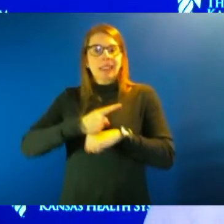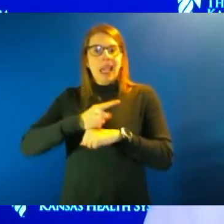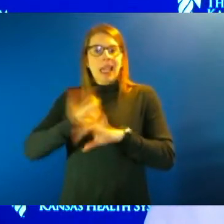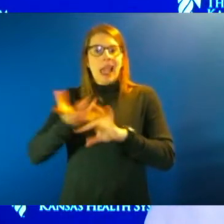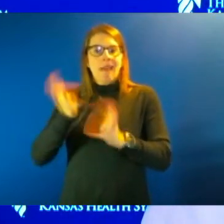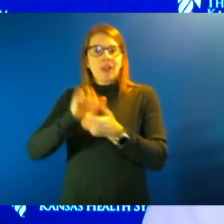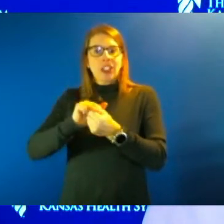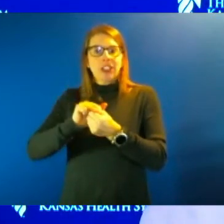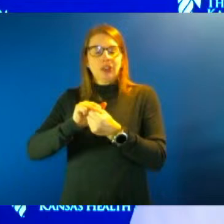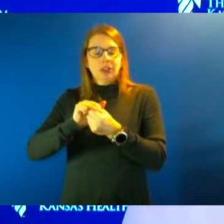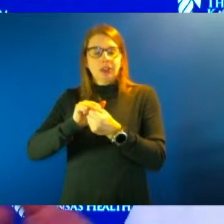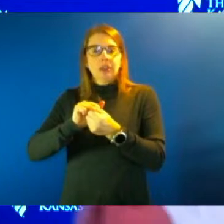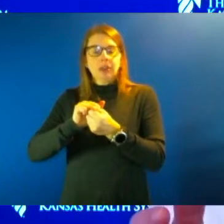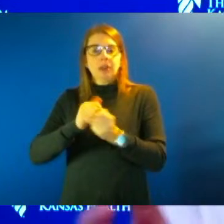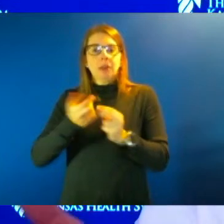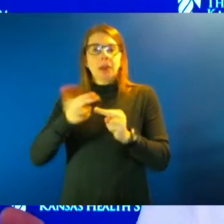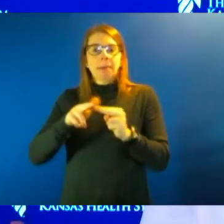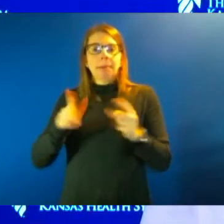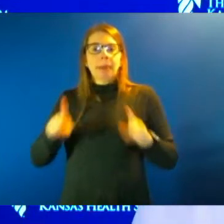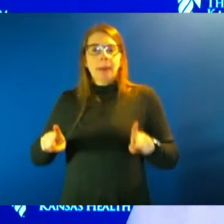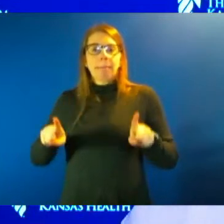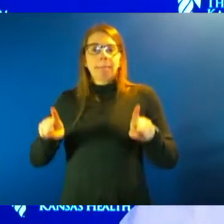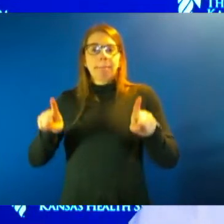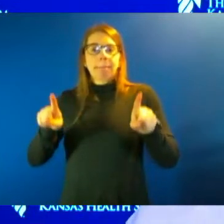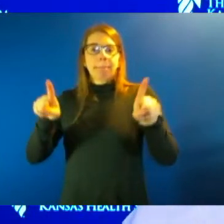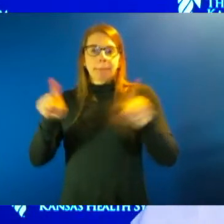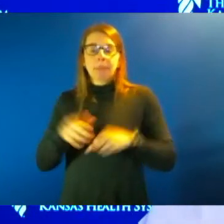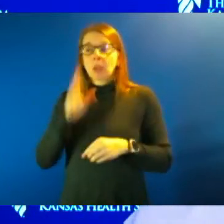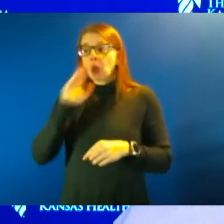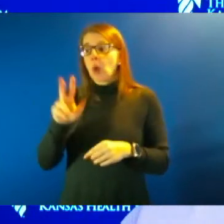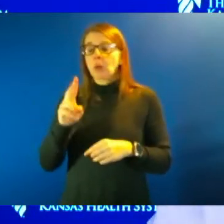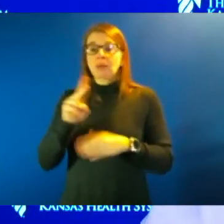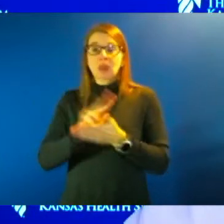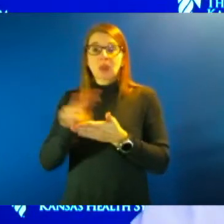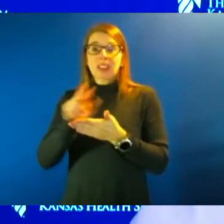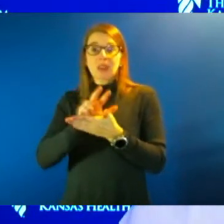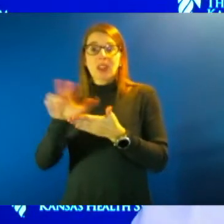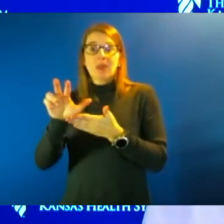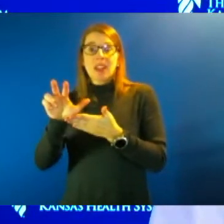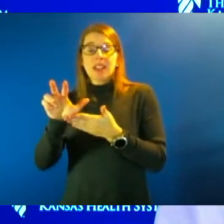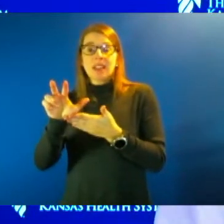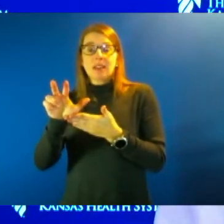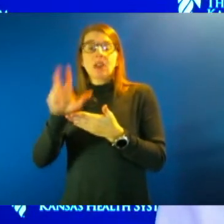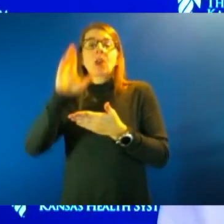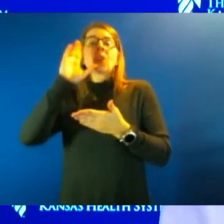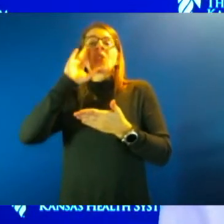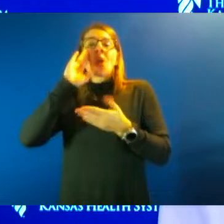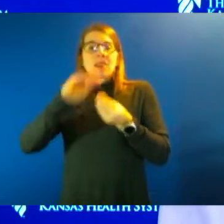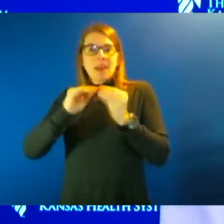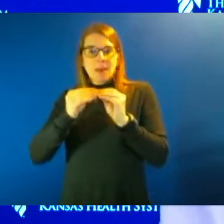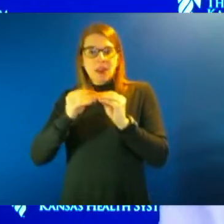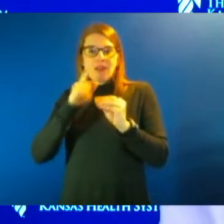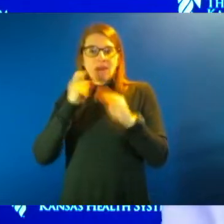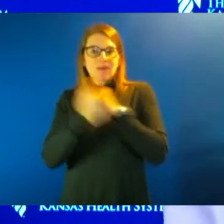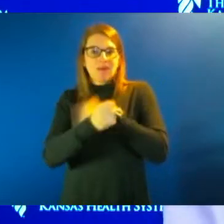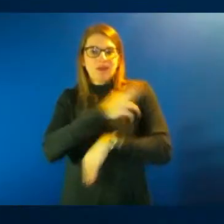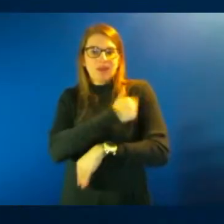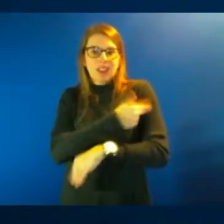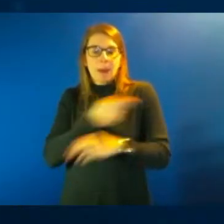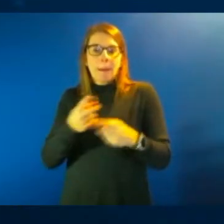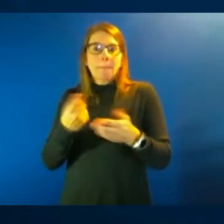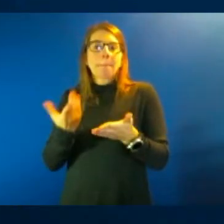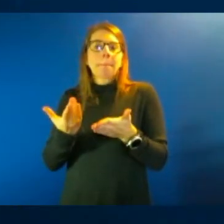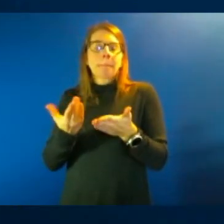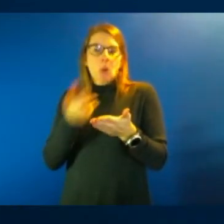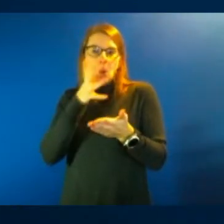up fairly quickly. We know in 2 to 3 weeks, that's when the hospitalizations will start to come in as well. Follow-up question from the